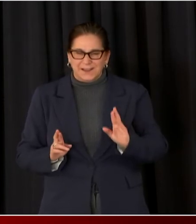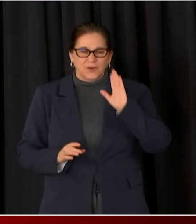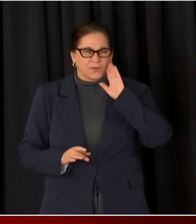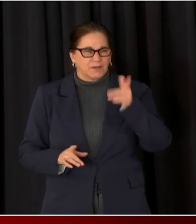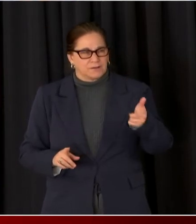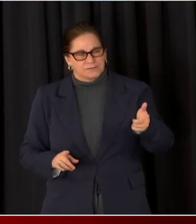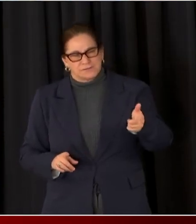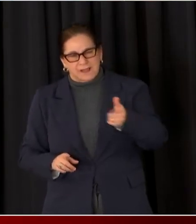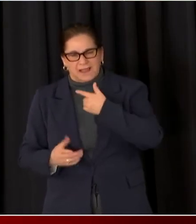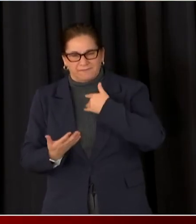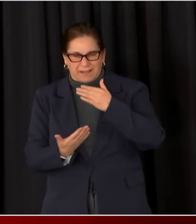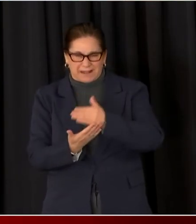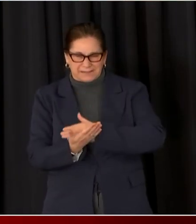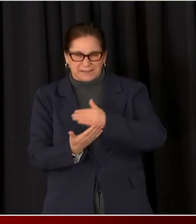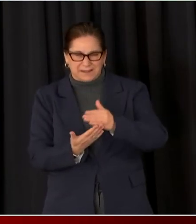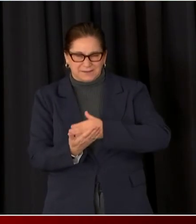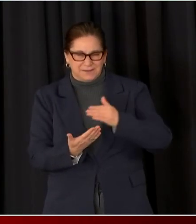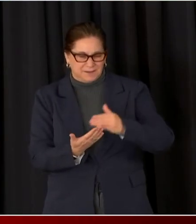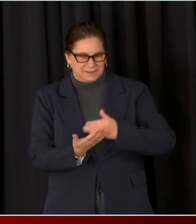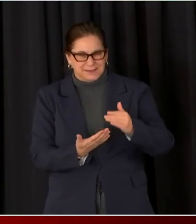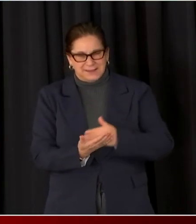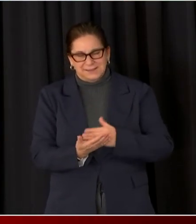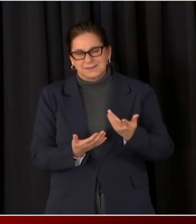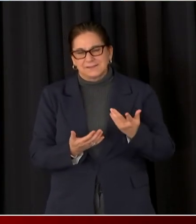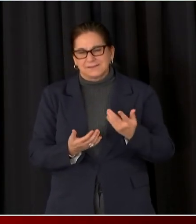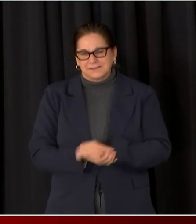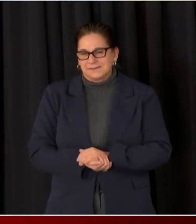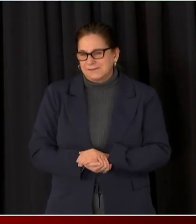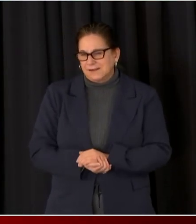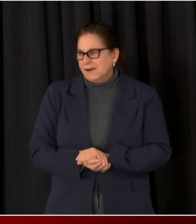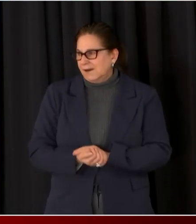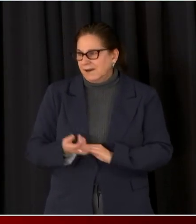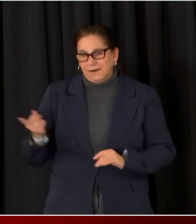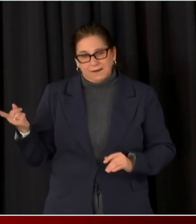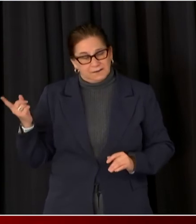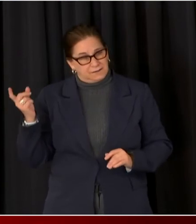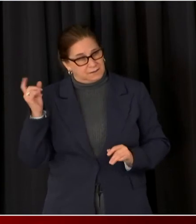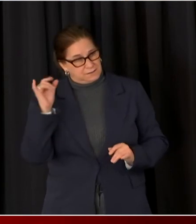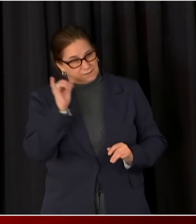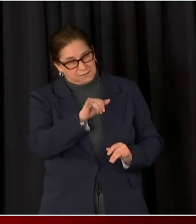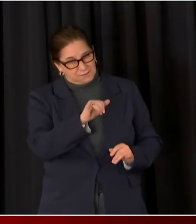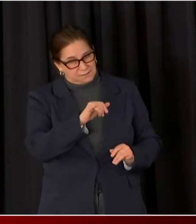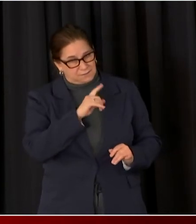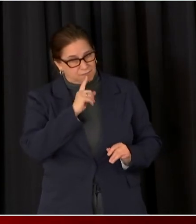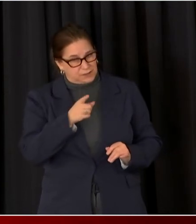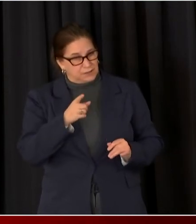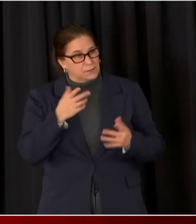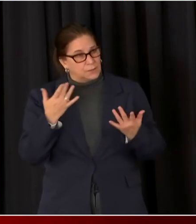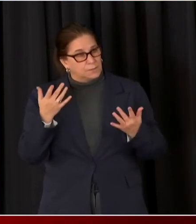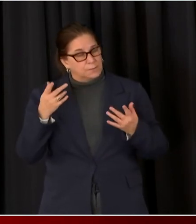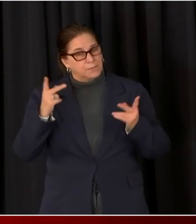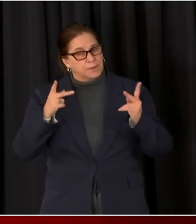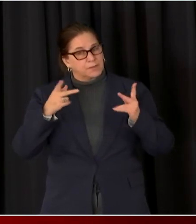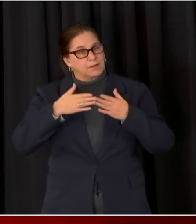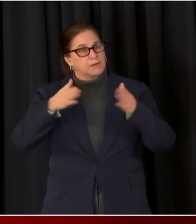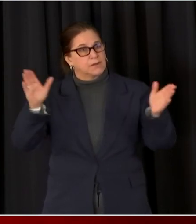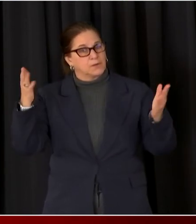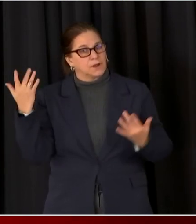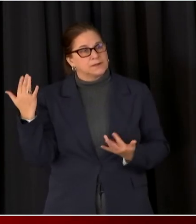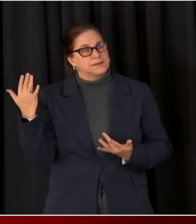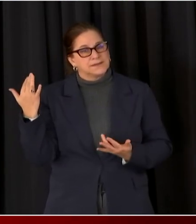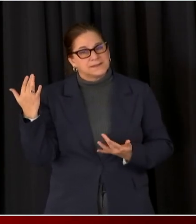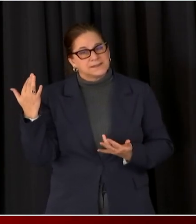that are convenient for them. The average citizen really shouldn't do anything. We're not yet to phase 1B, where more